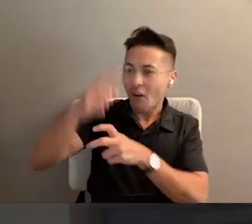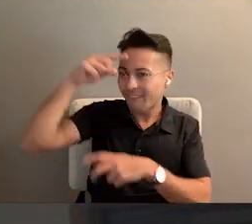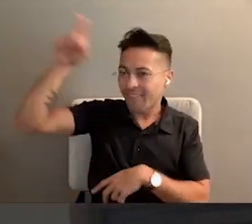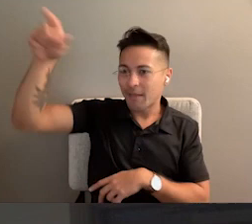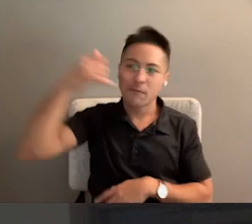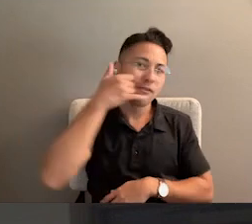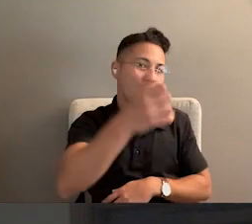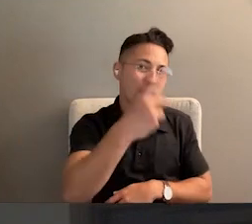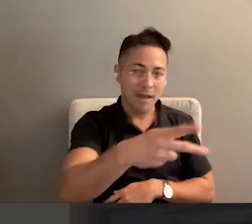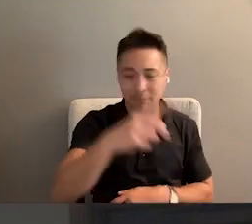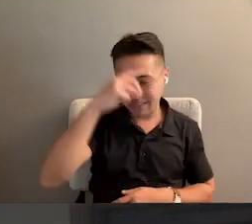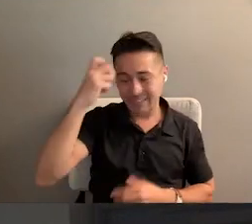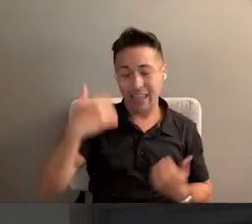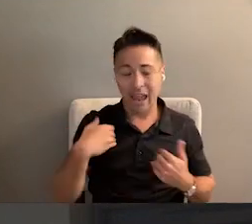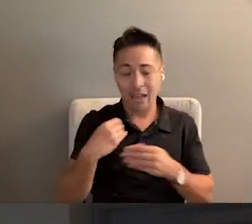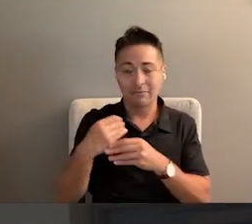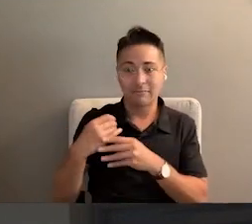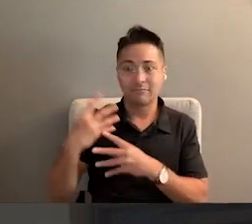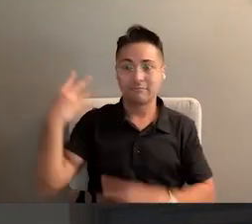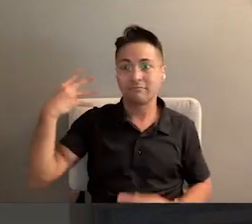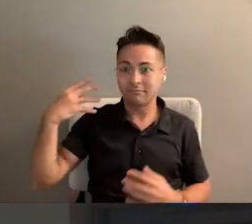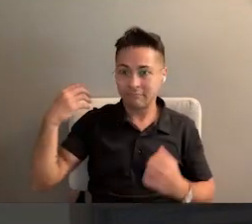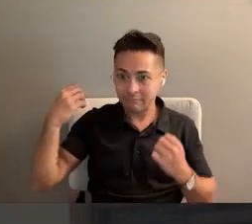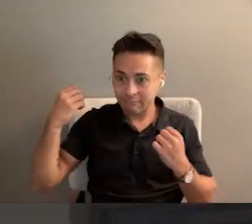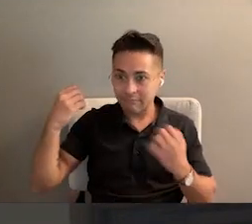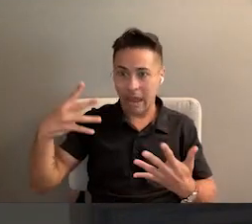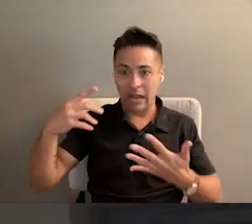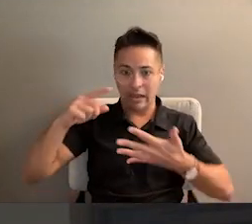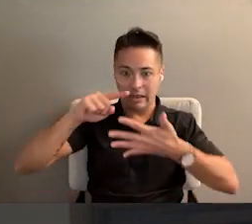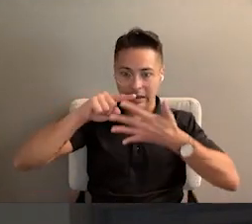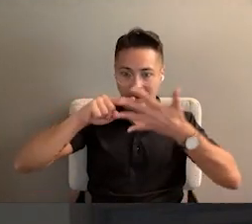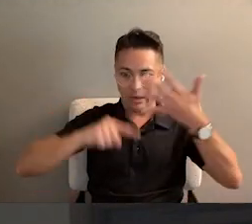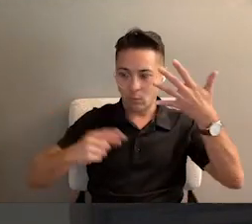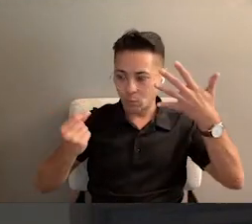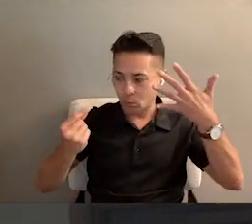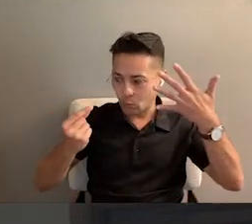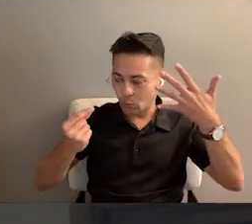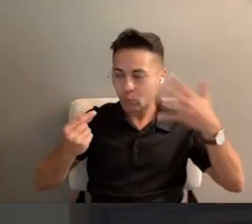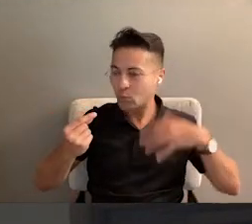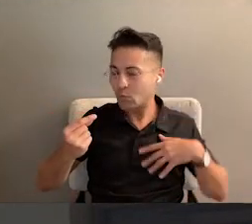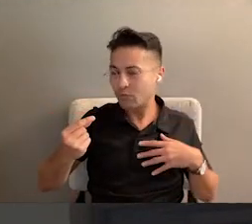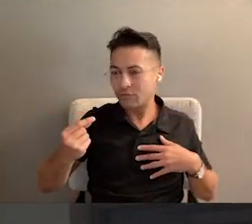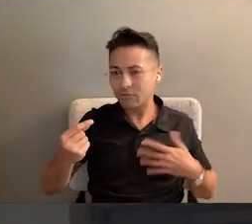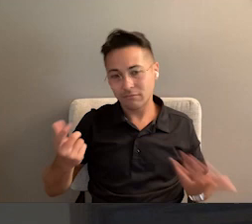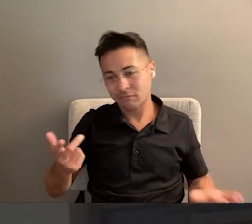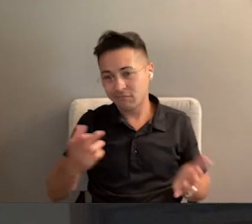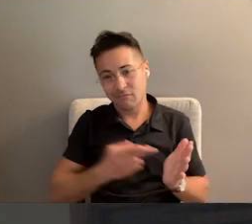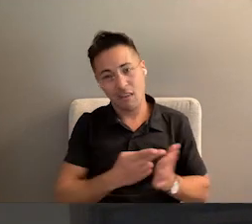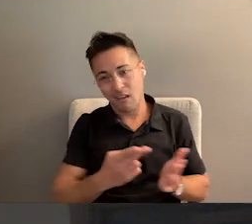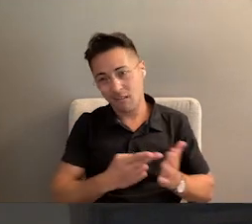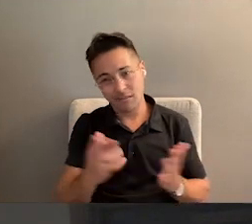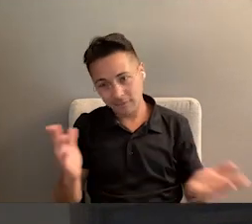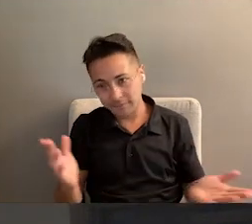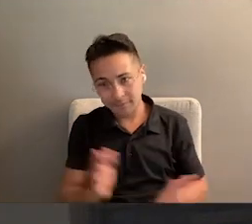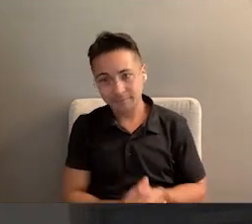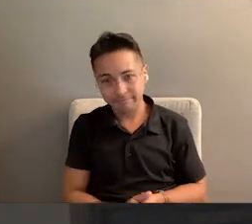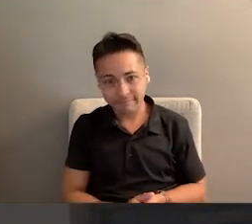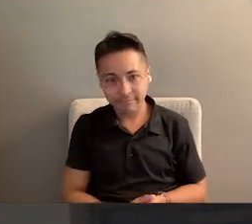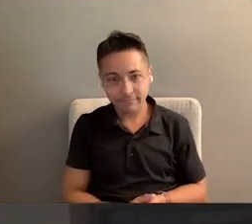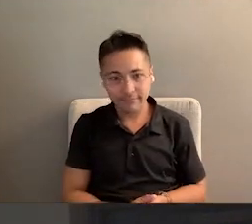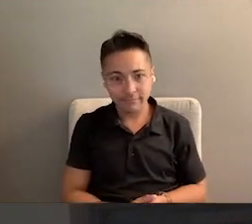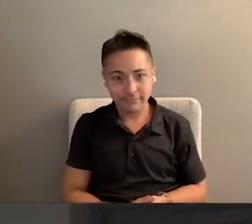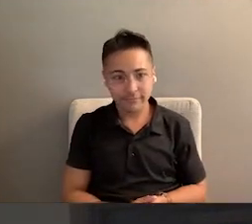call. Sometimes it's hard for them to return the call because they've got a laundry list of things to do in a day that's longer than their day